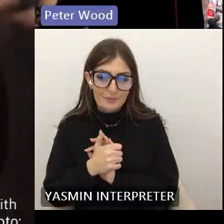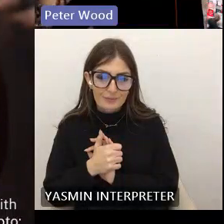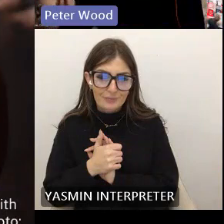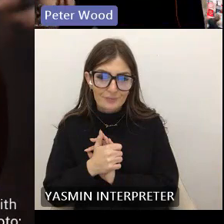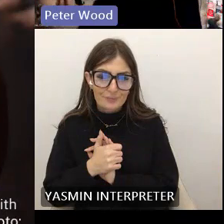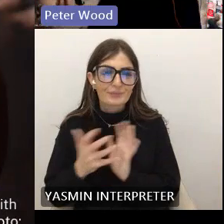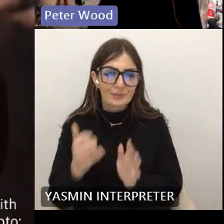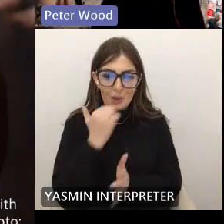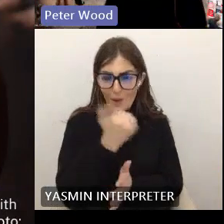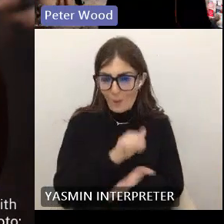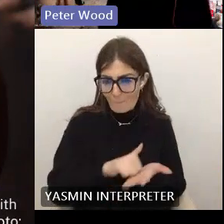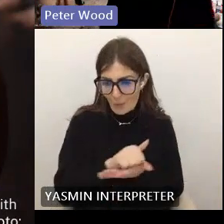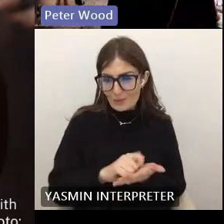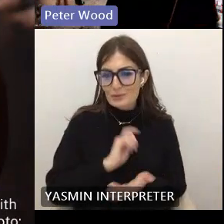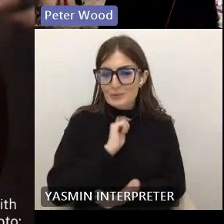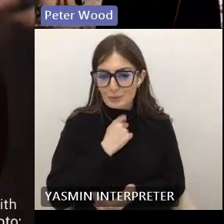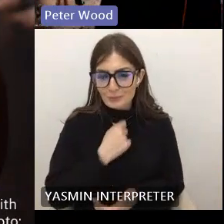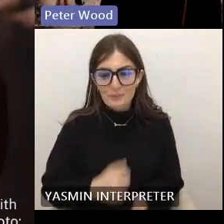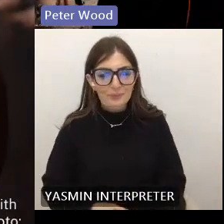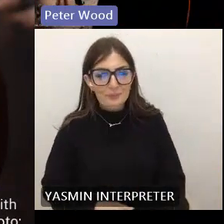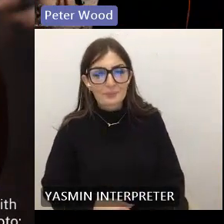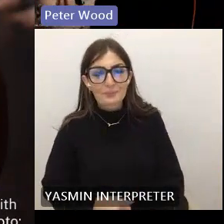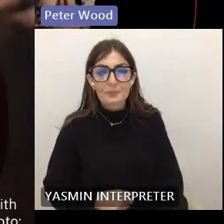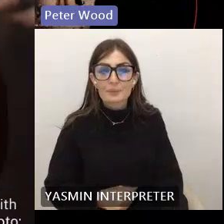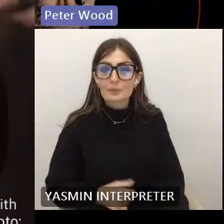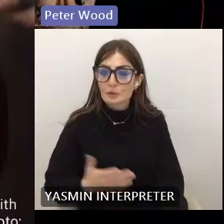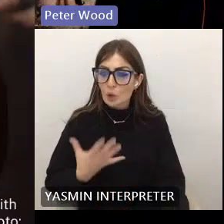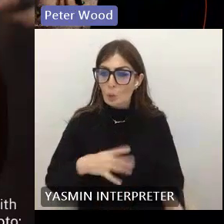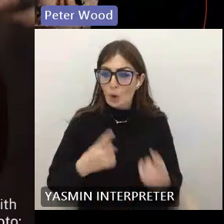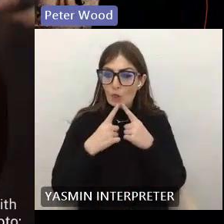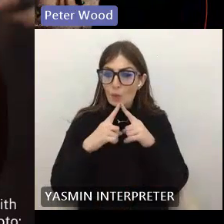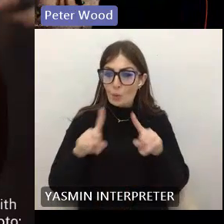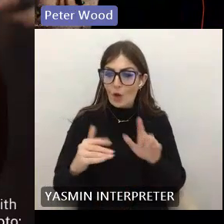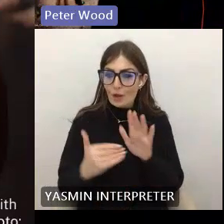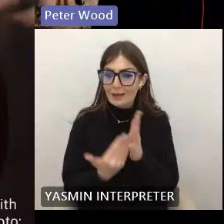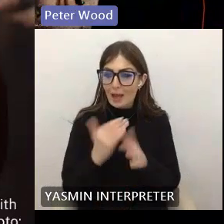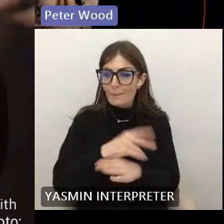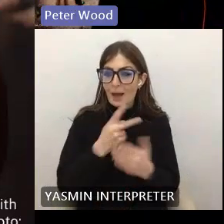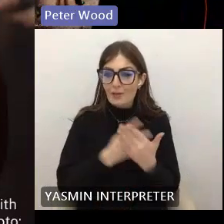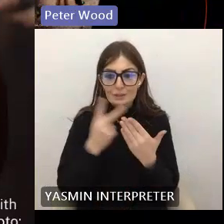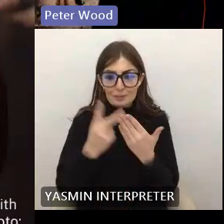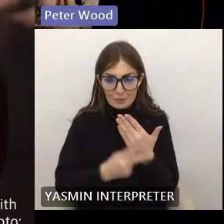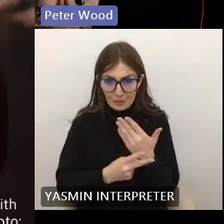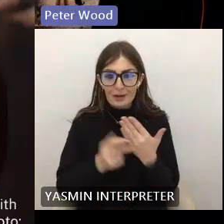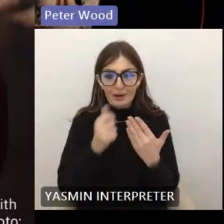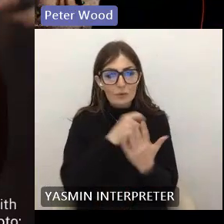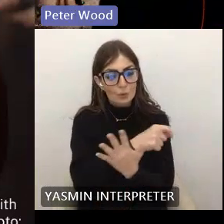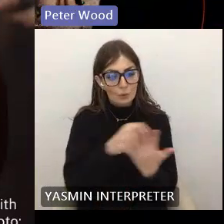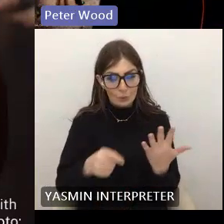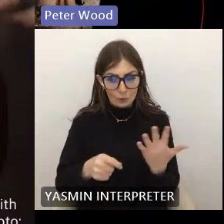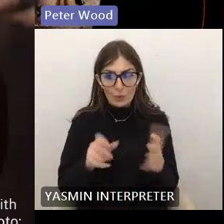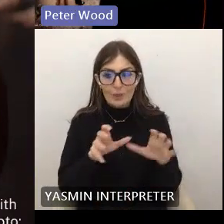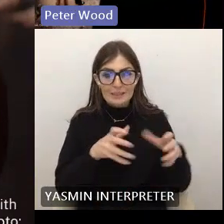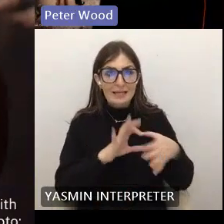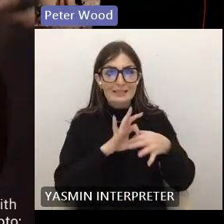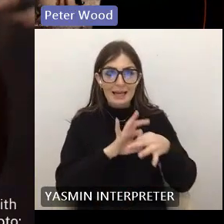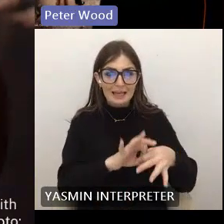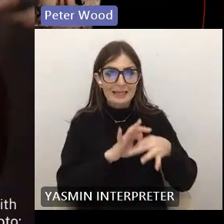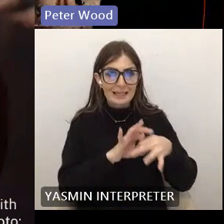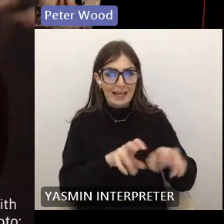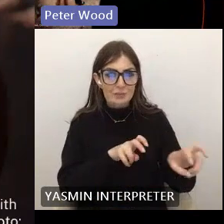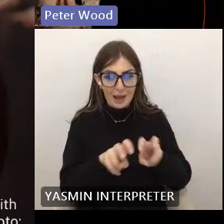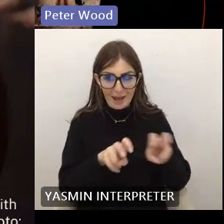My apologies. So we want to get the word out about these programs, and we've got a series of sector engagement activities planned